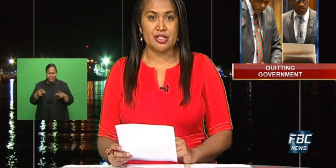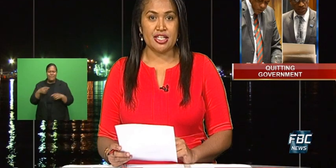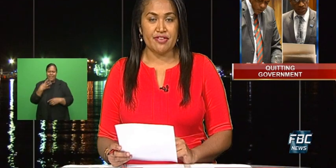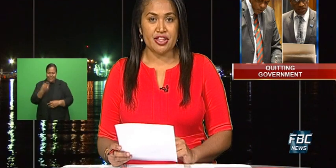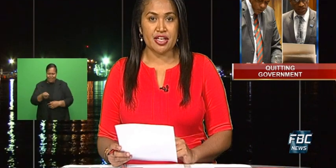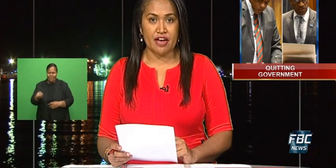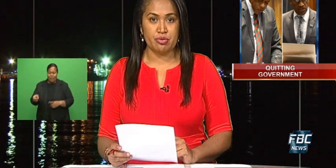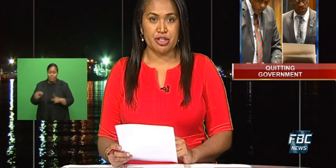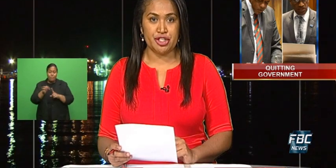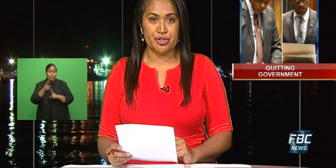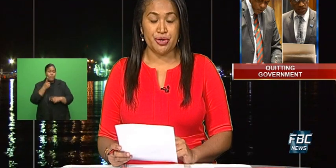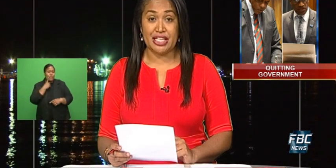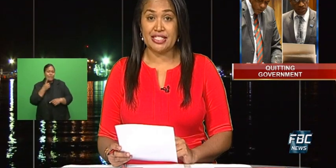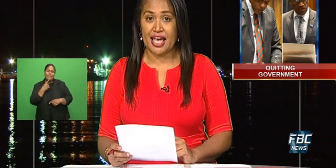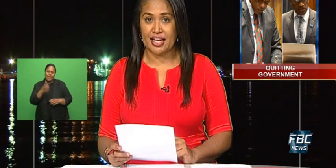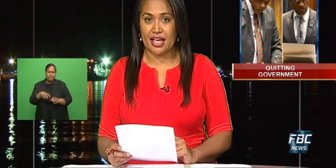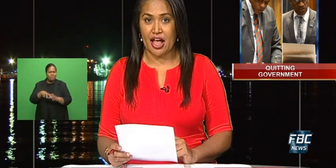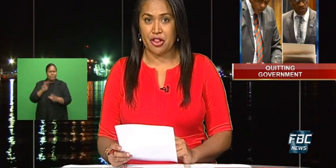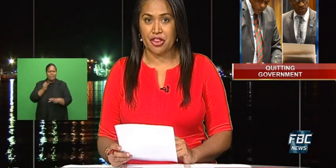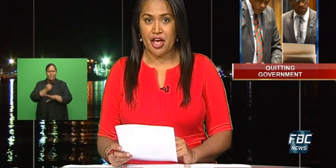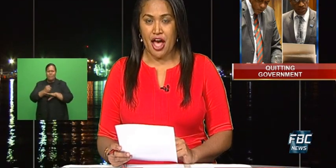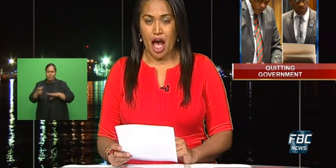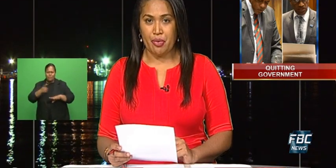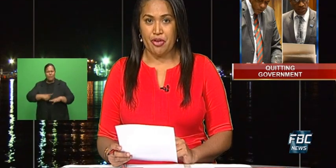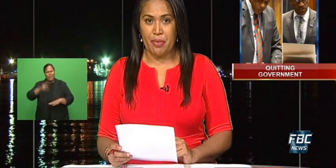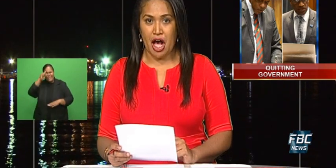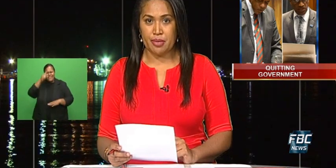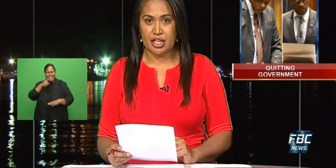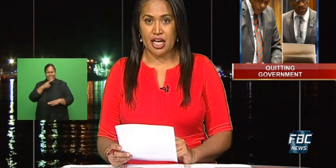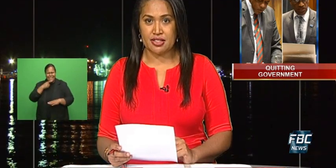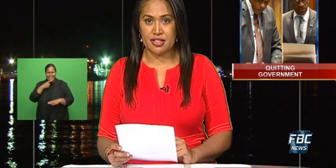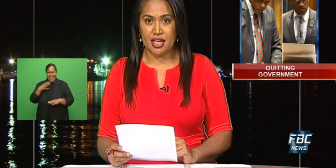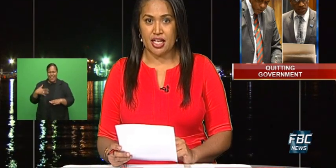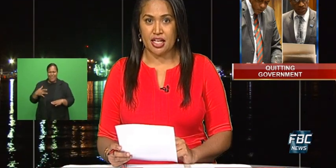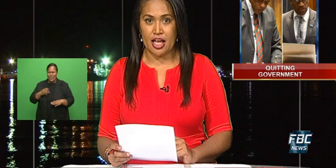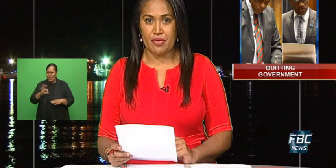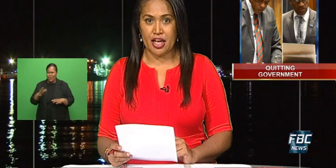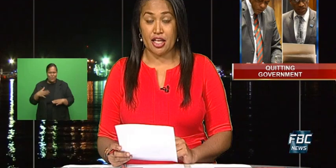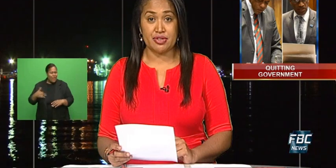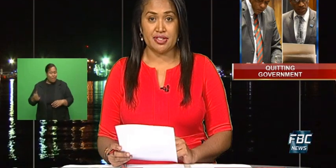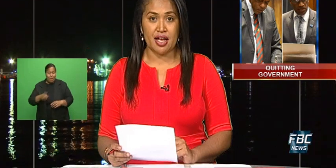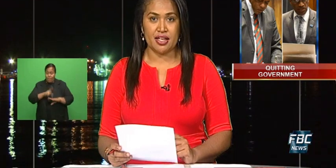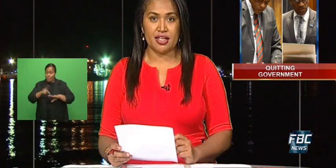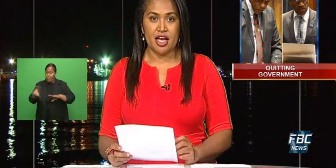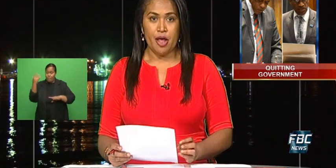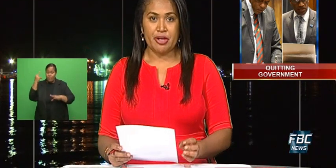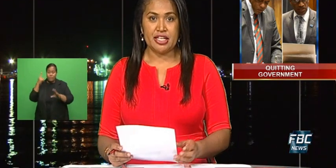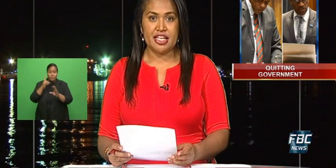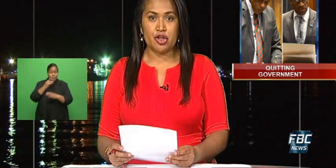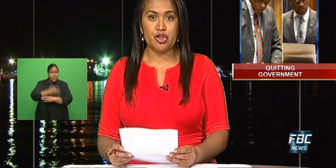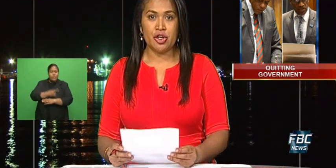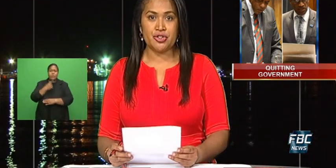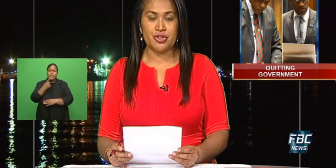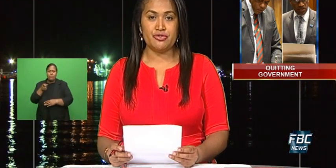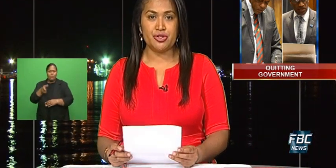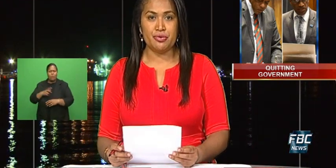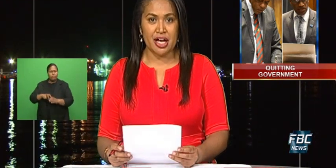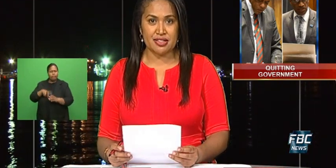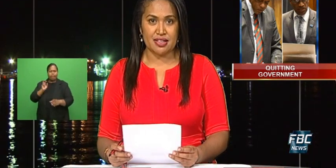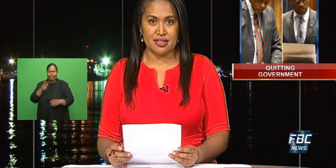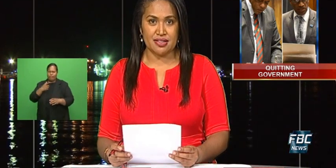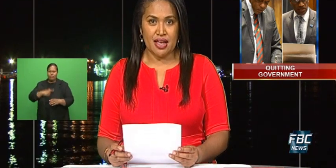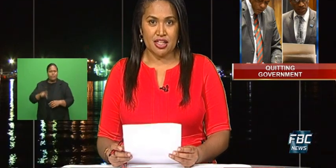he was leaving the government due to his ailing health. However, in Parliament last night, he claimed that he resigned because he could not serve